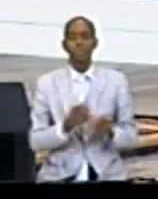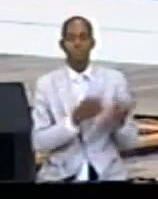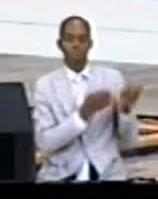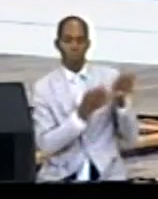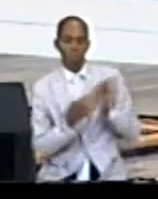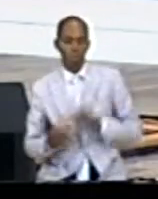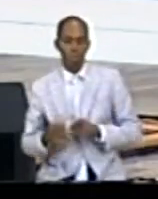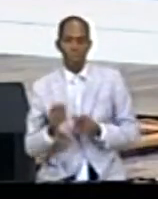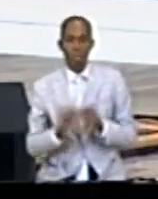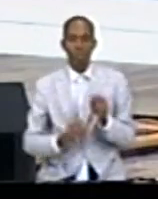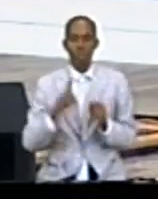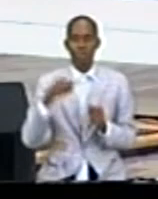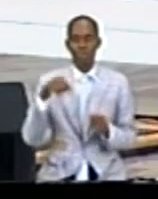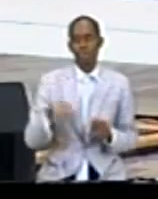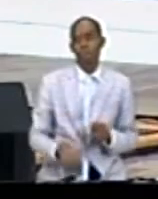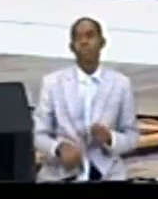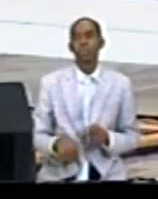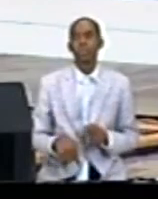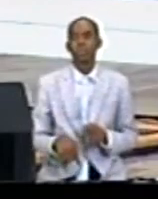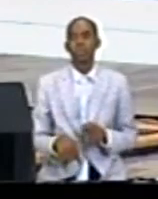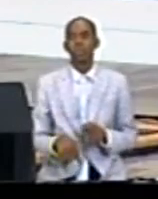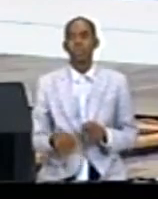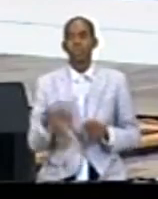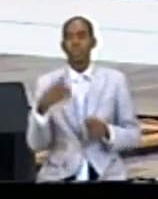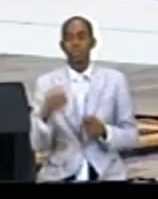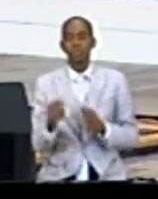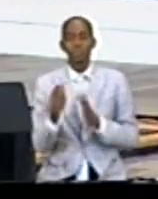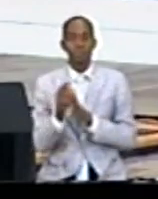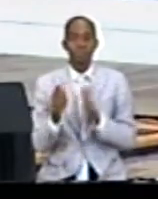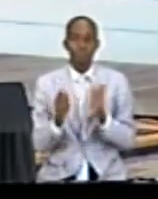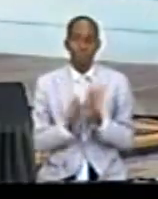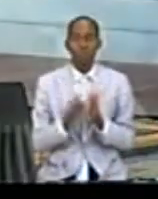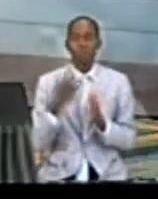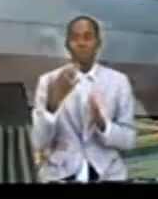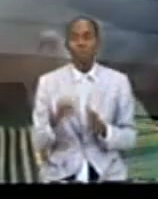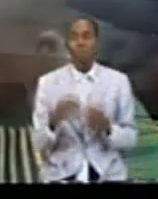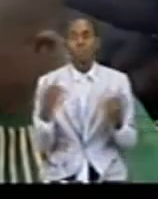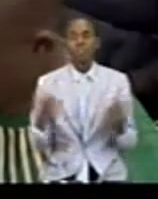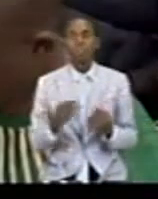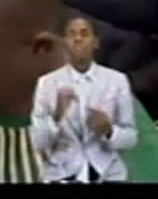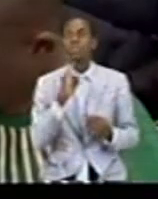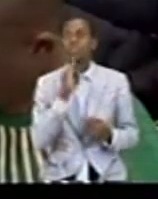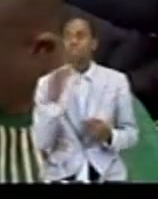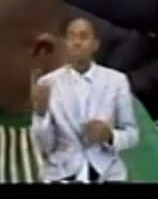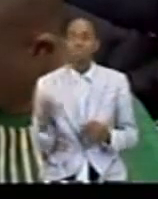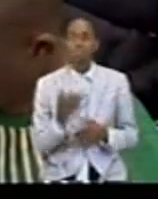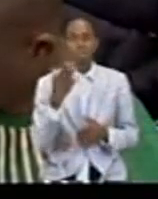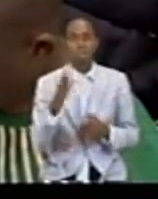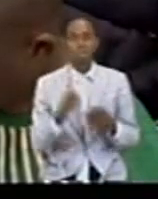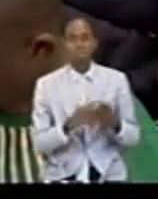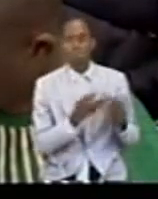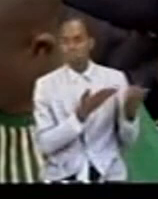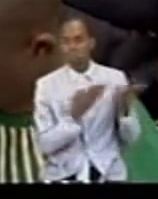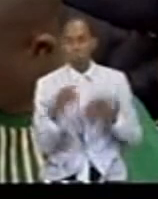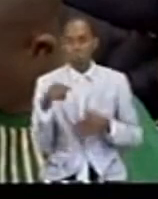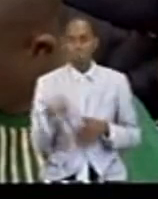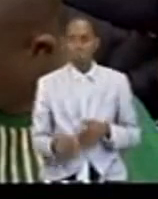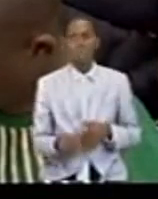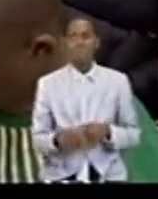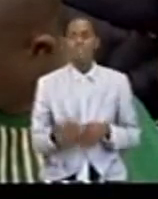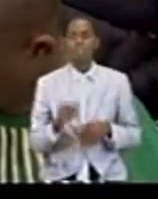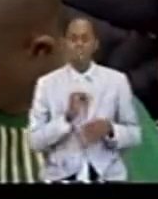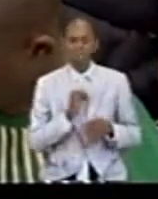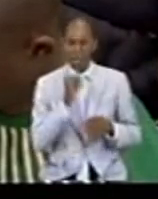down. Make resolution. The law of sin and death will pull you down. And try to determine. The law of sin